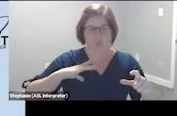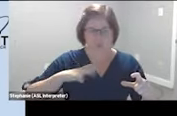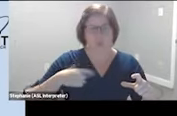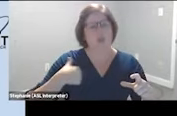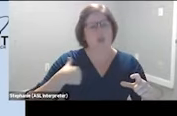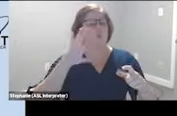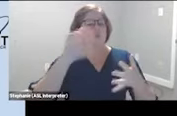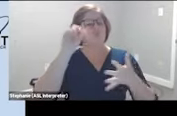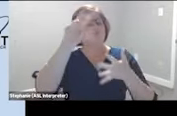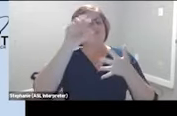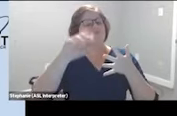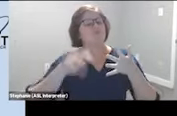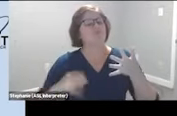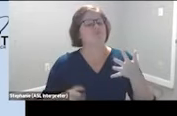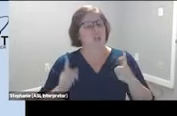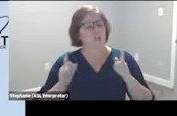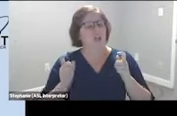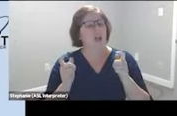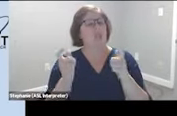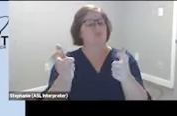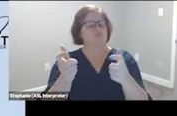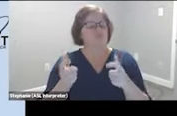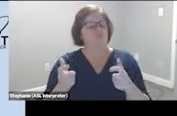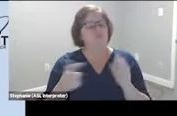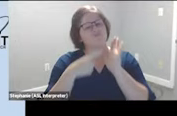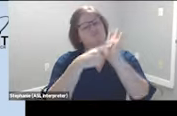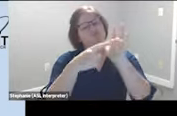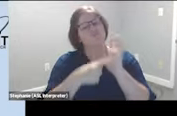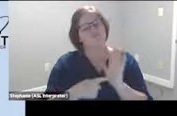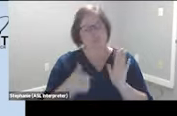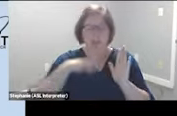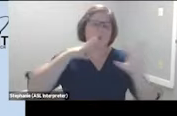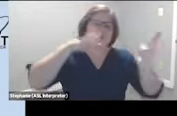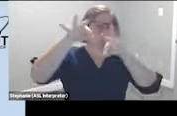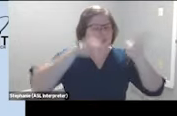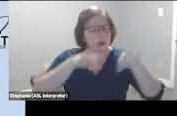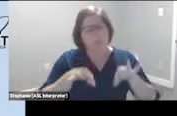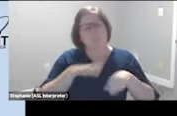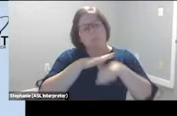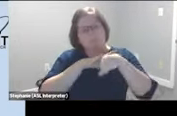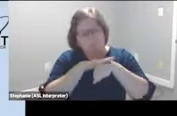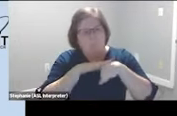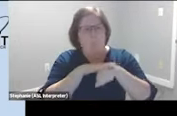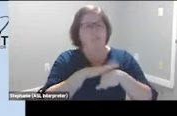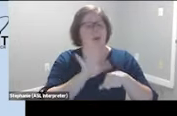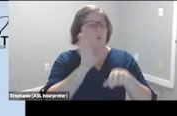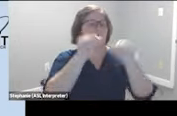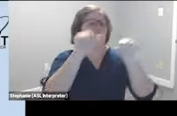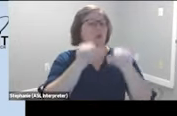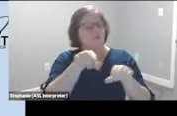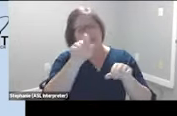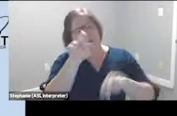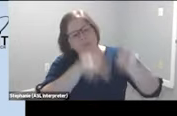through relatively quickly through these slides, and I'll try to describe them. I'll make them available later with text descriptions